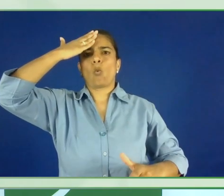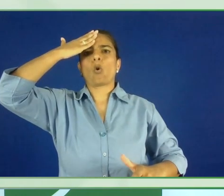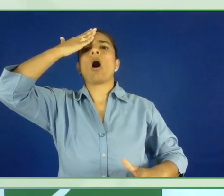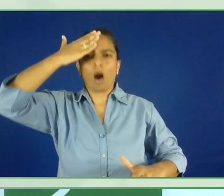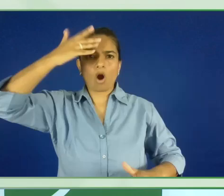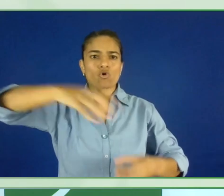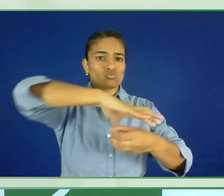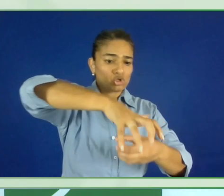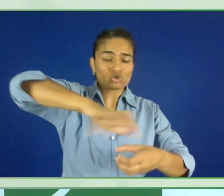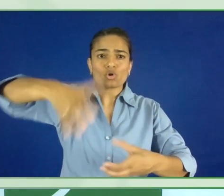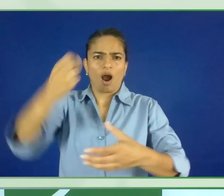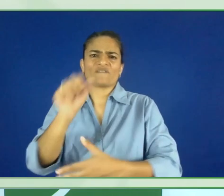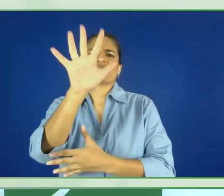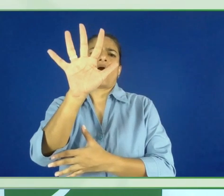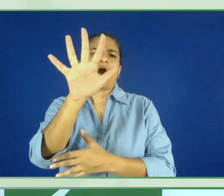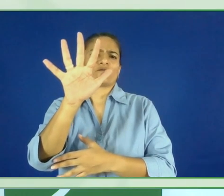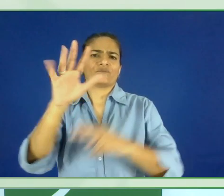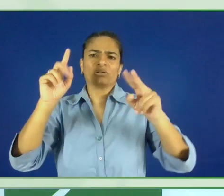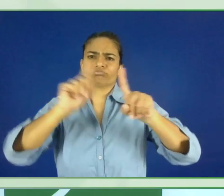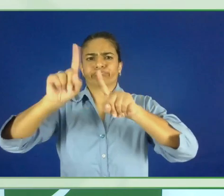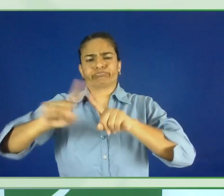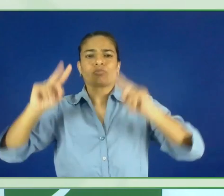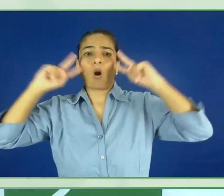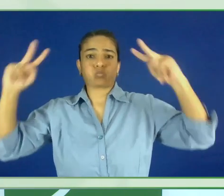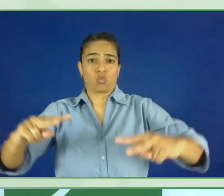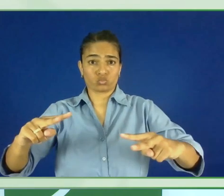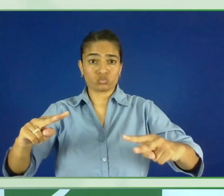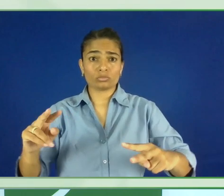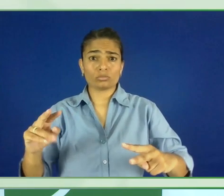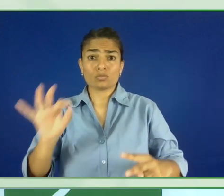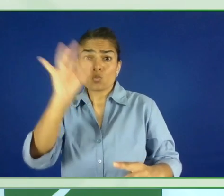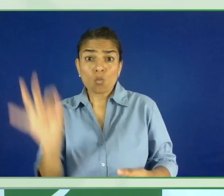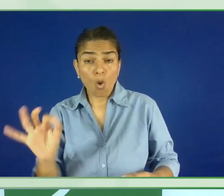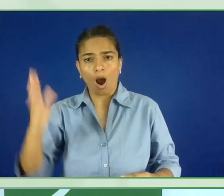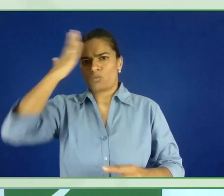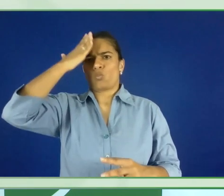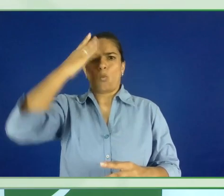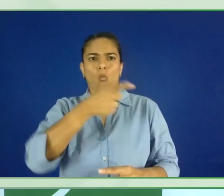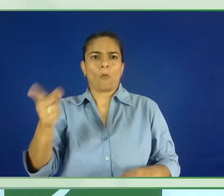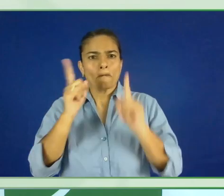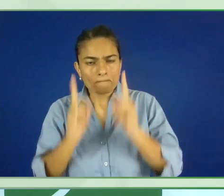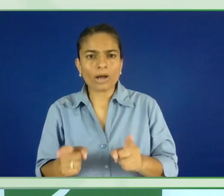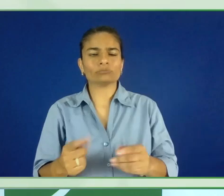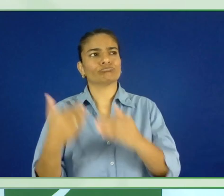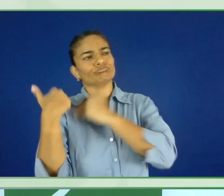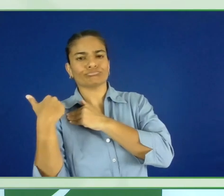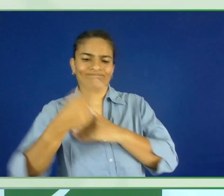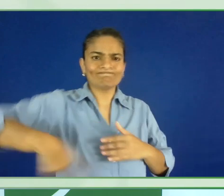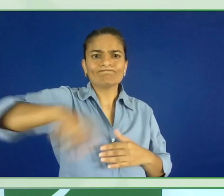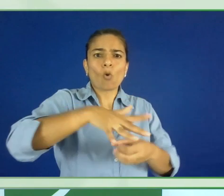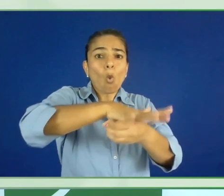of everybody. So in Costa Rica, we had a combination. It's led by the government, by CONABDIS, that's